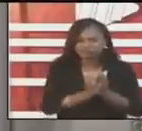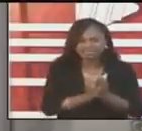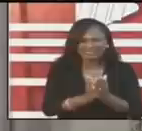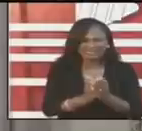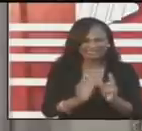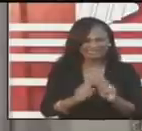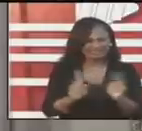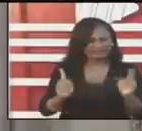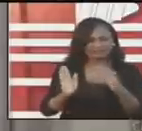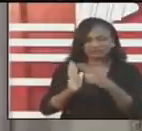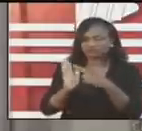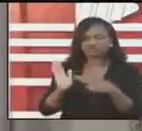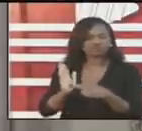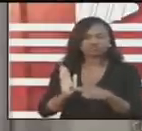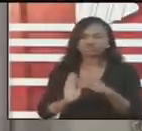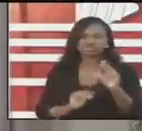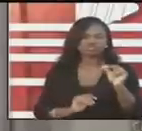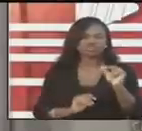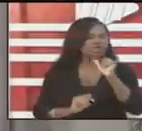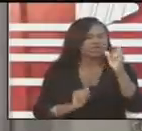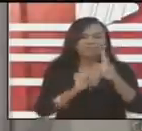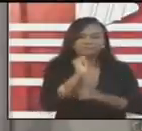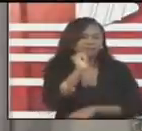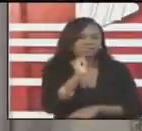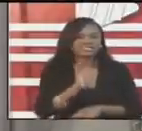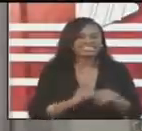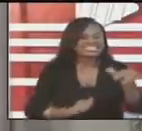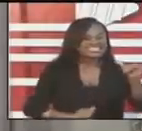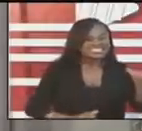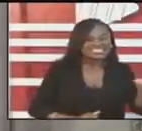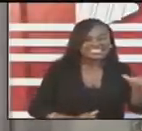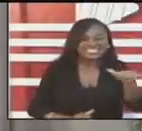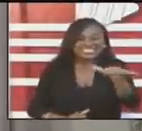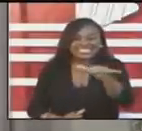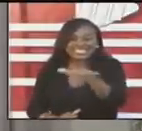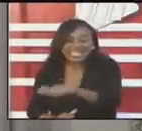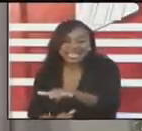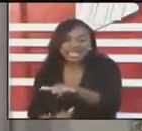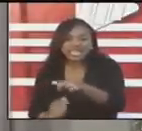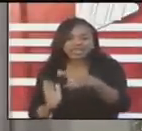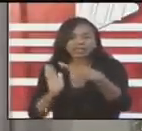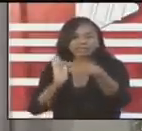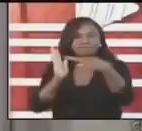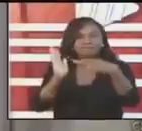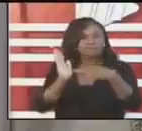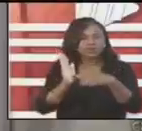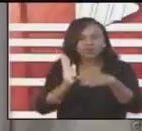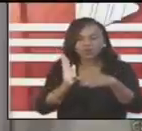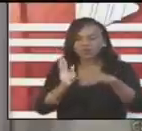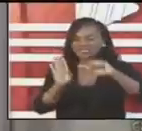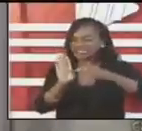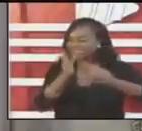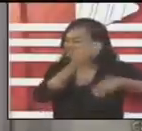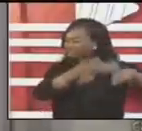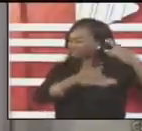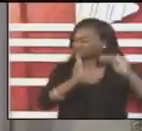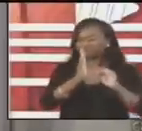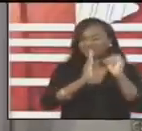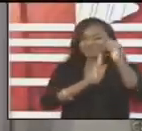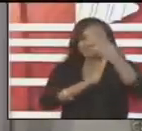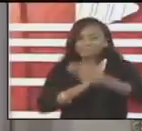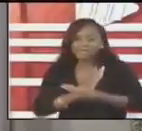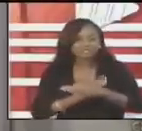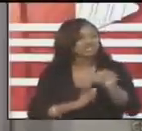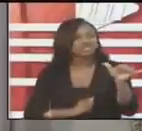unduly punished. It is the exact same protocol we used way back in March, was it? Yes, yeah. When